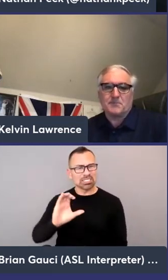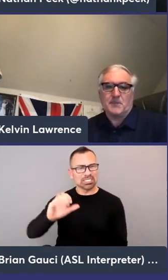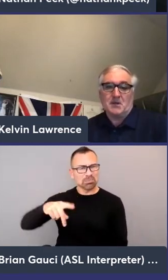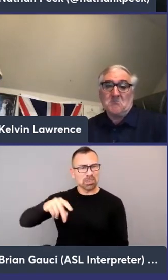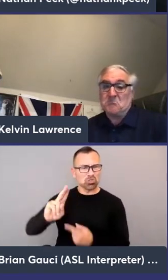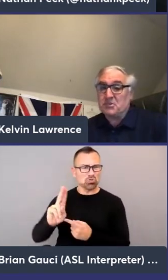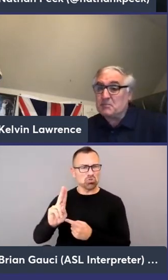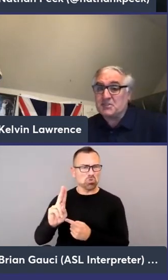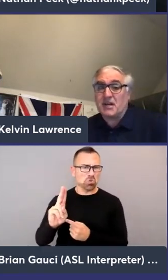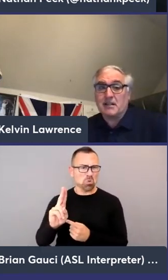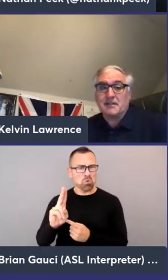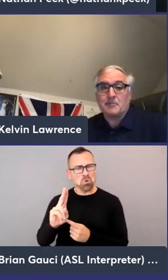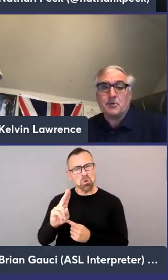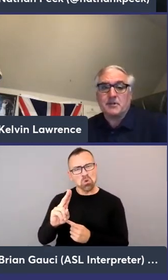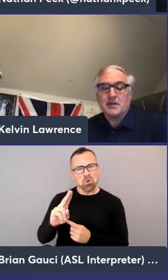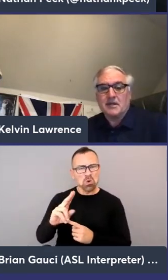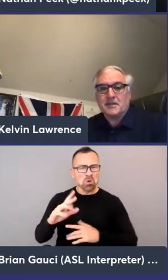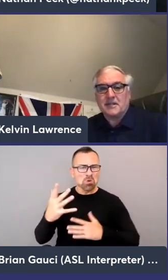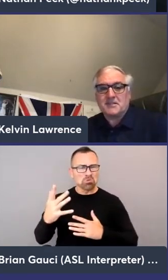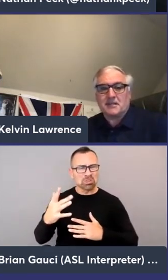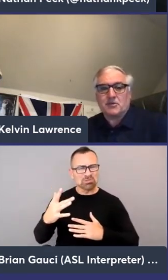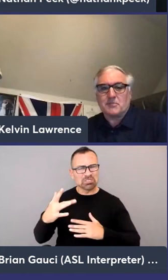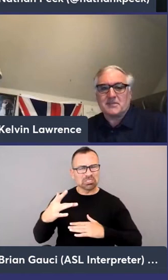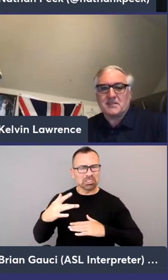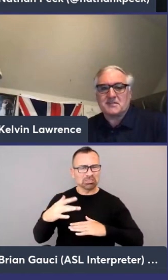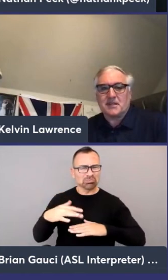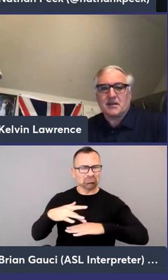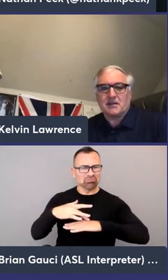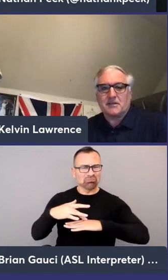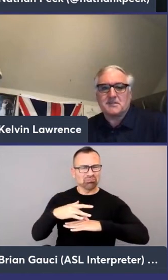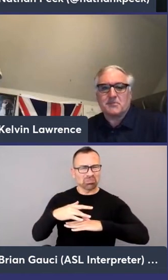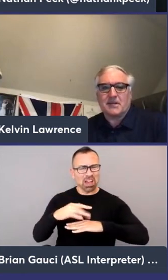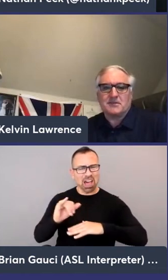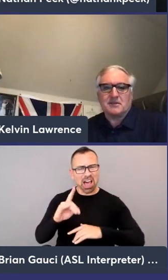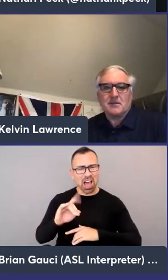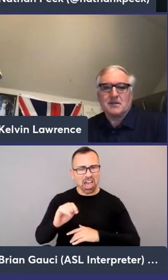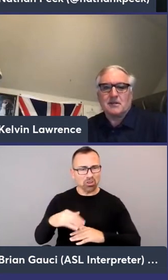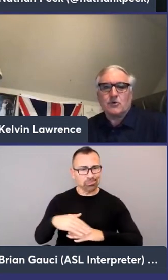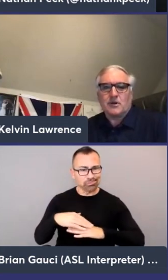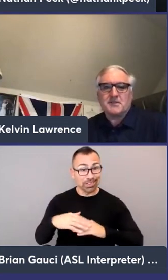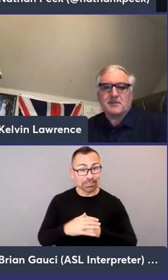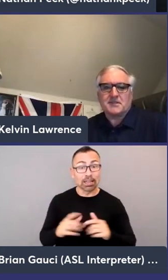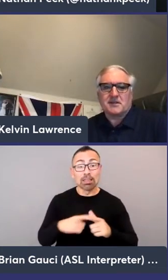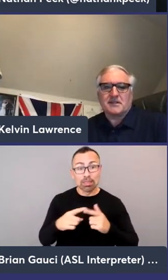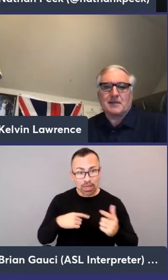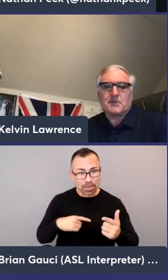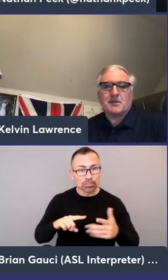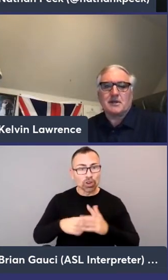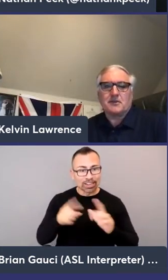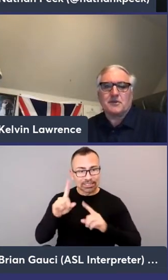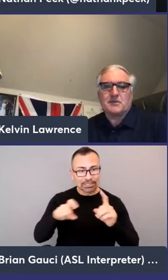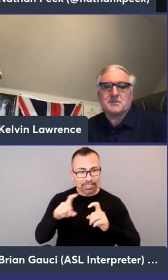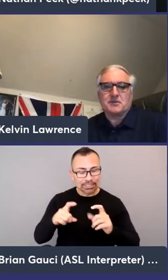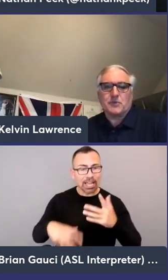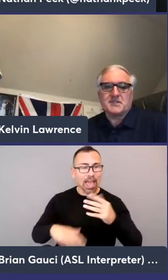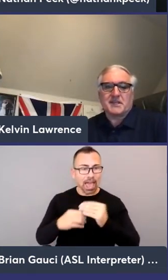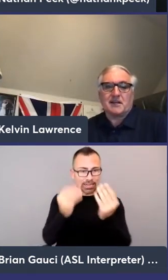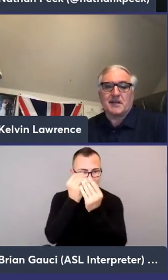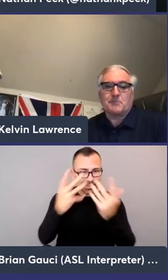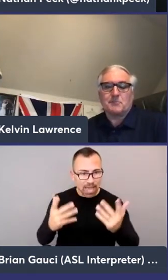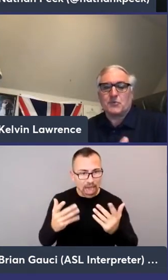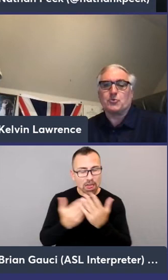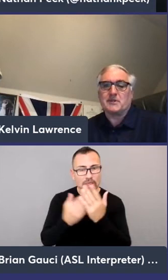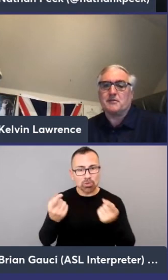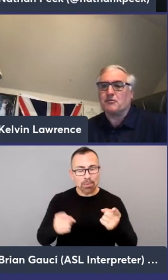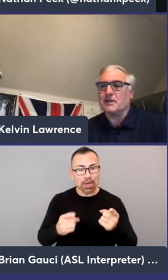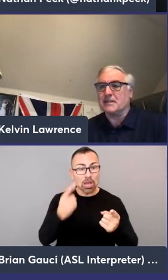was pretty much idle at that point. Then I started doing my testing. I loaded some data. All kinds of things started happening. And you'll notice that we scaled